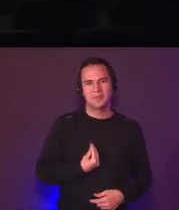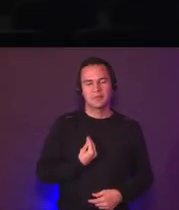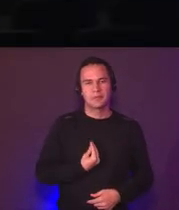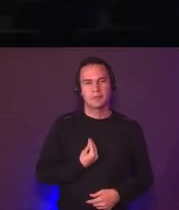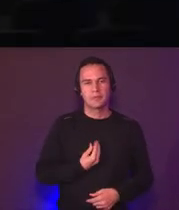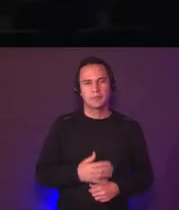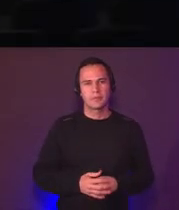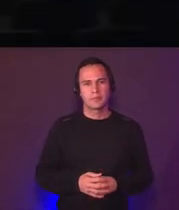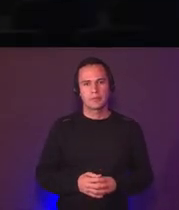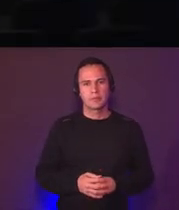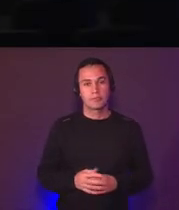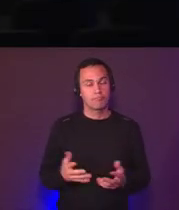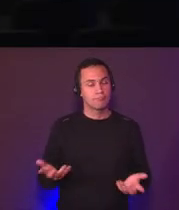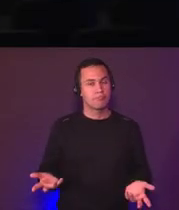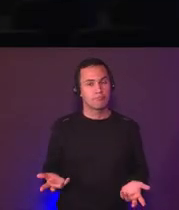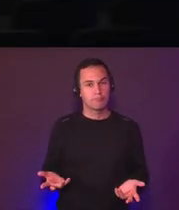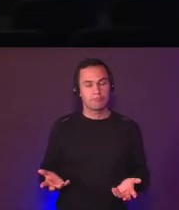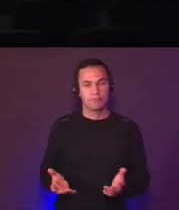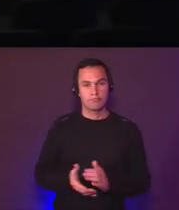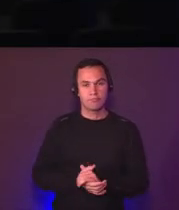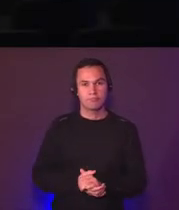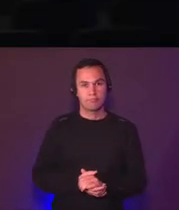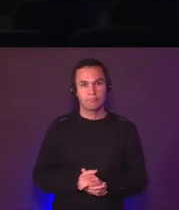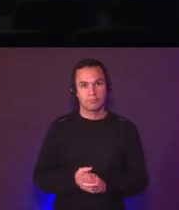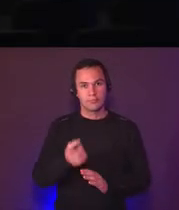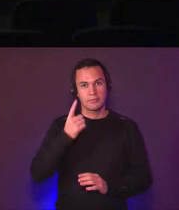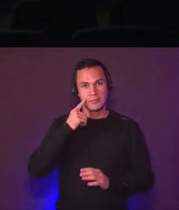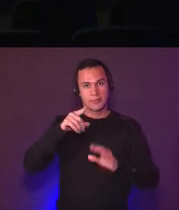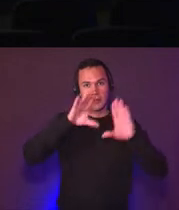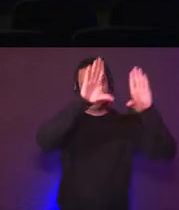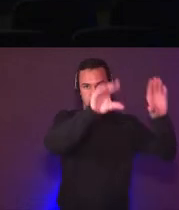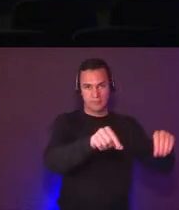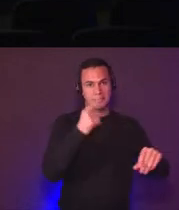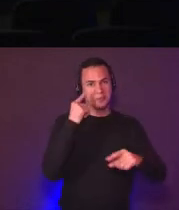So let's turn off the lights and see the video.